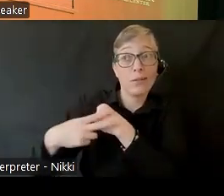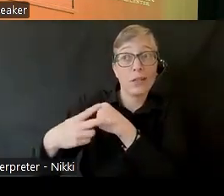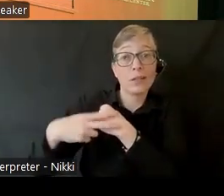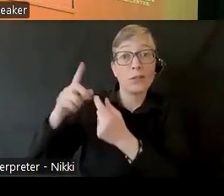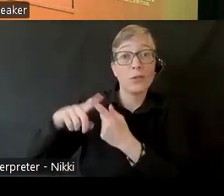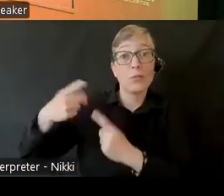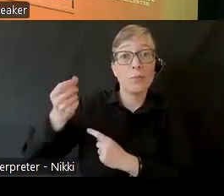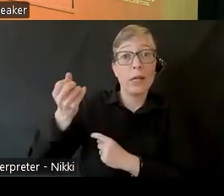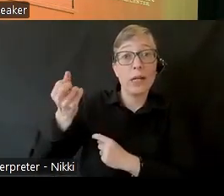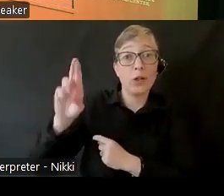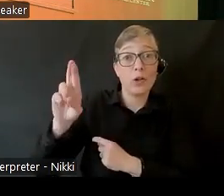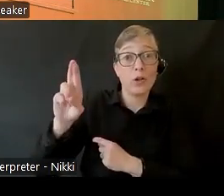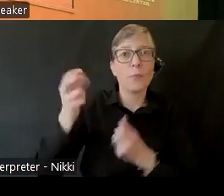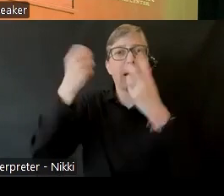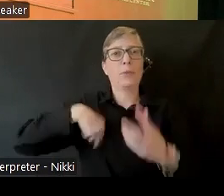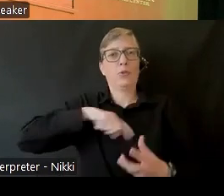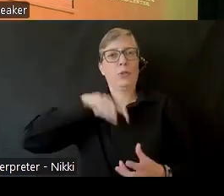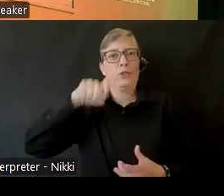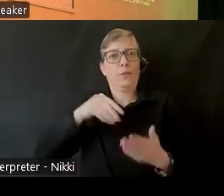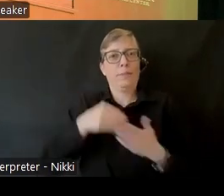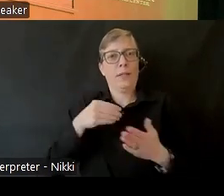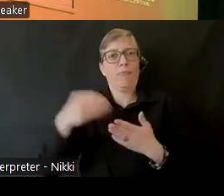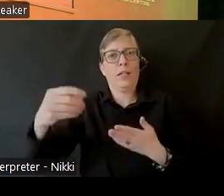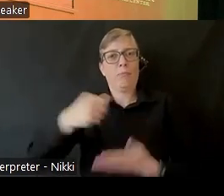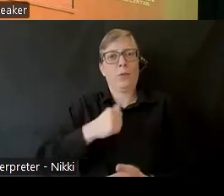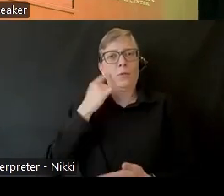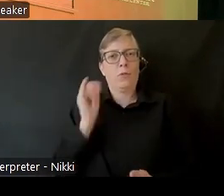we be reimbursed for that, right? So these are